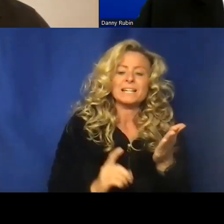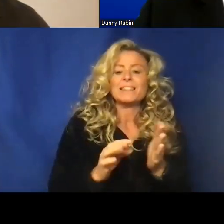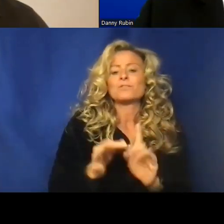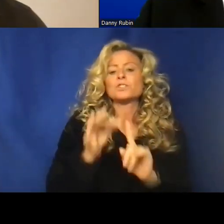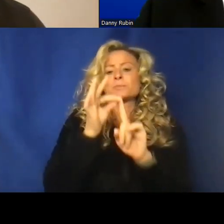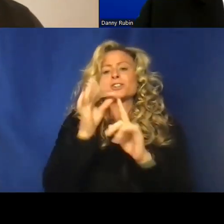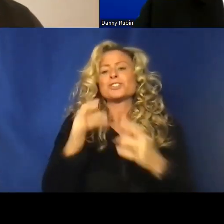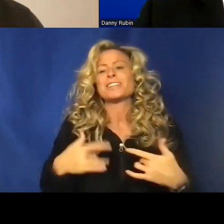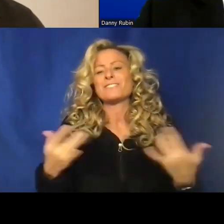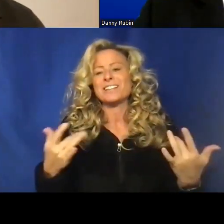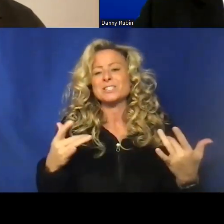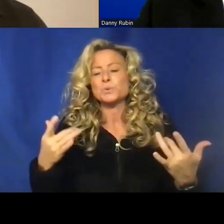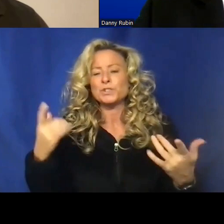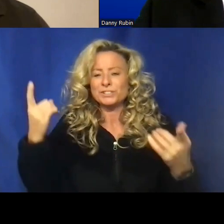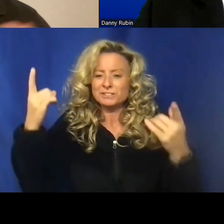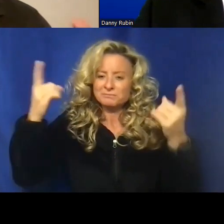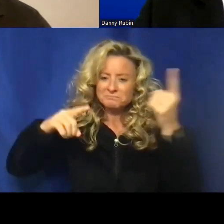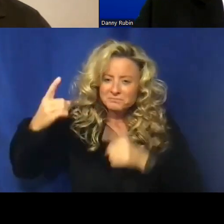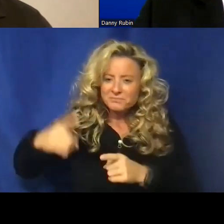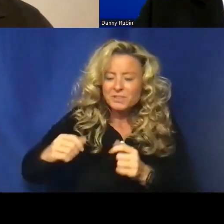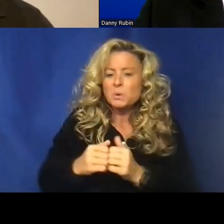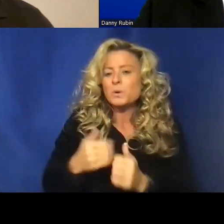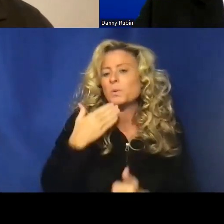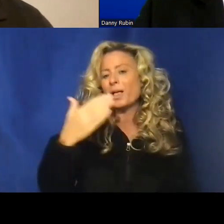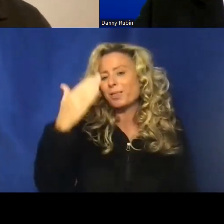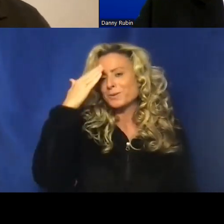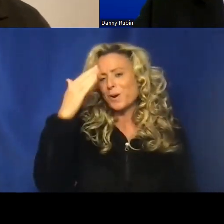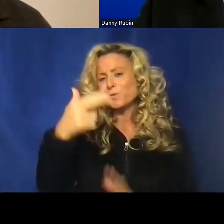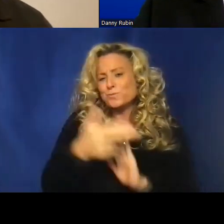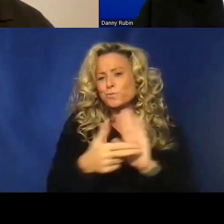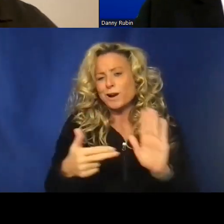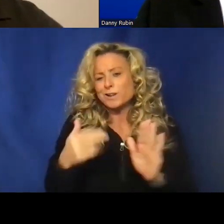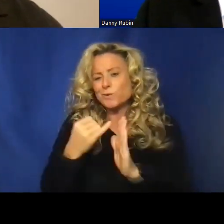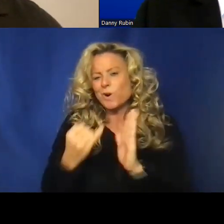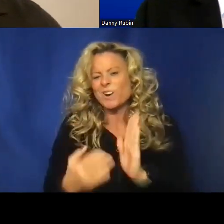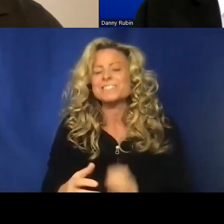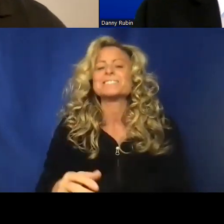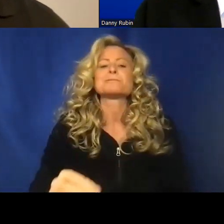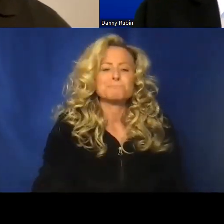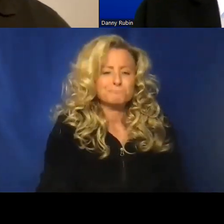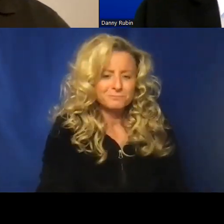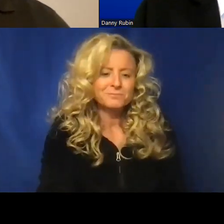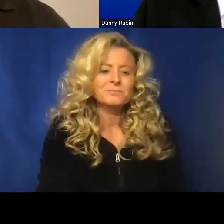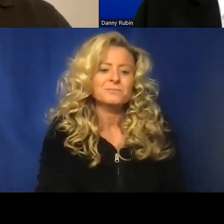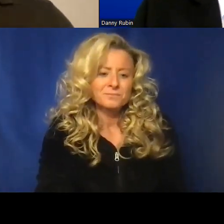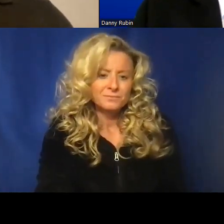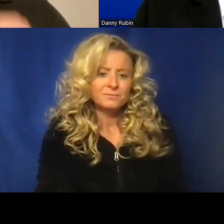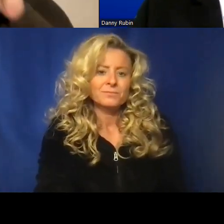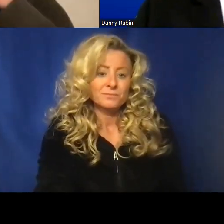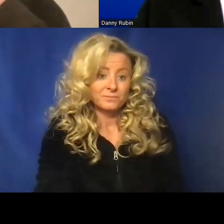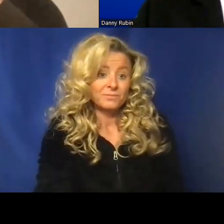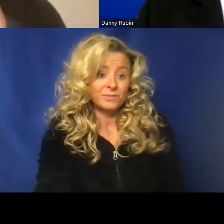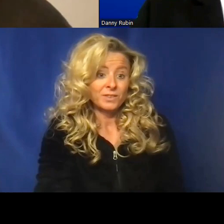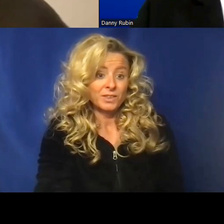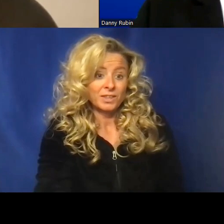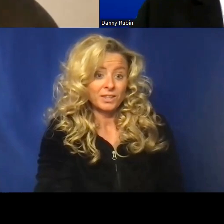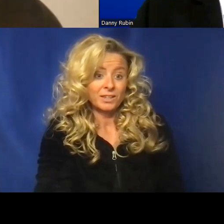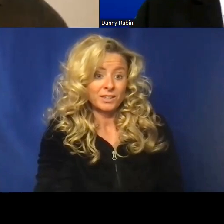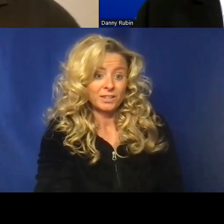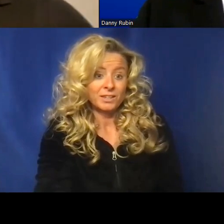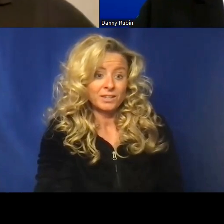events, they'll collaborate with a well-known brand or a well-known artist. Okay. We're getting some really good questions here